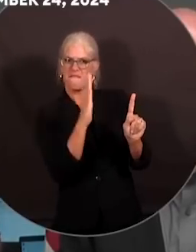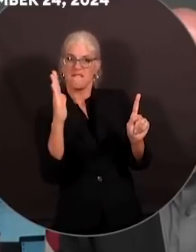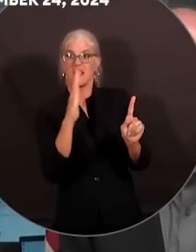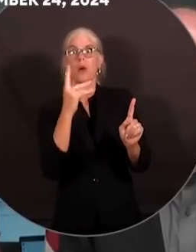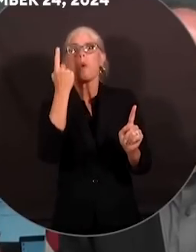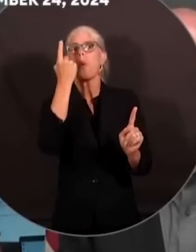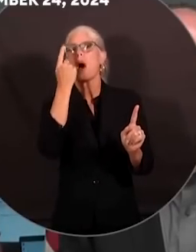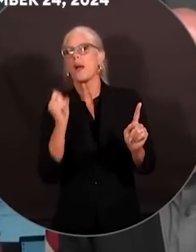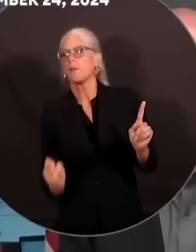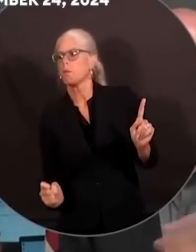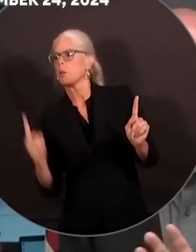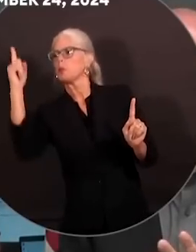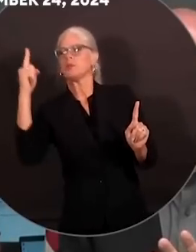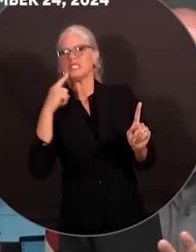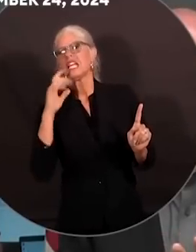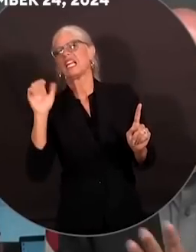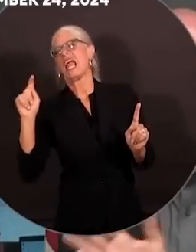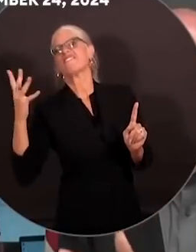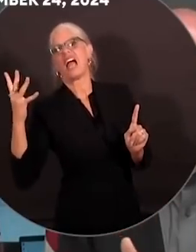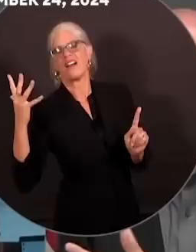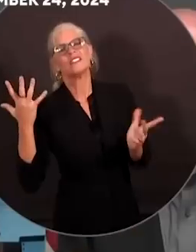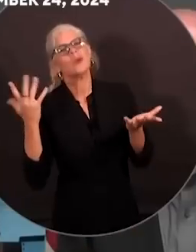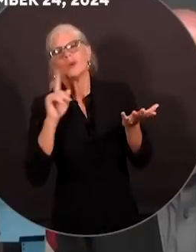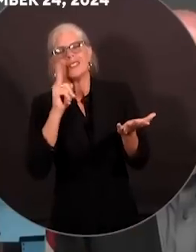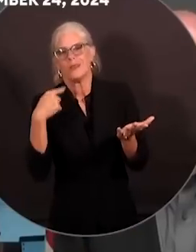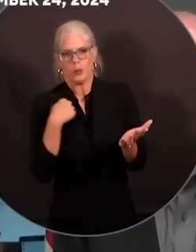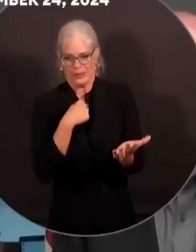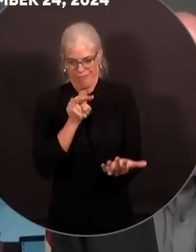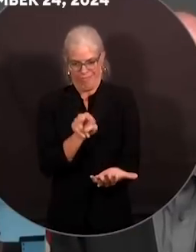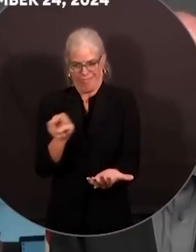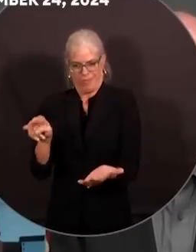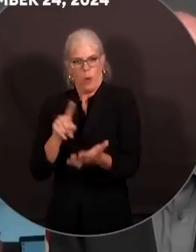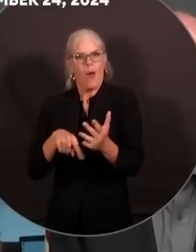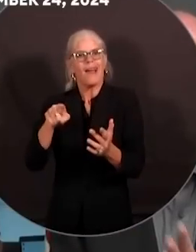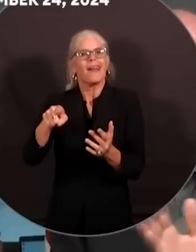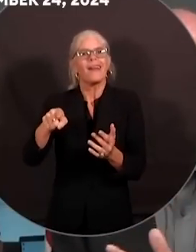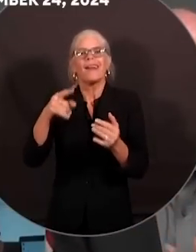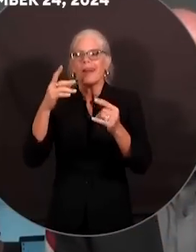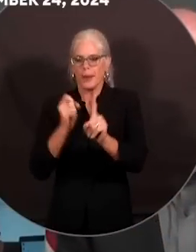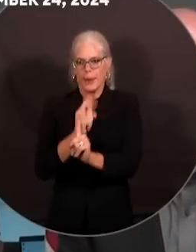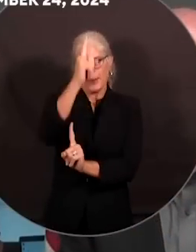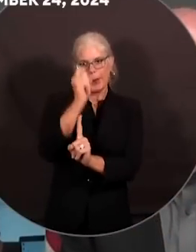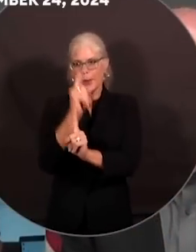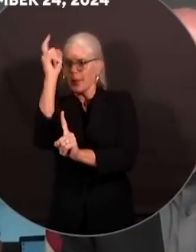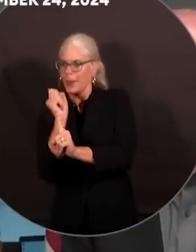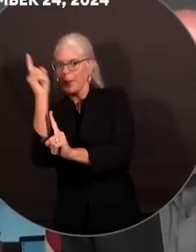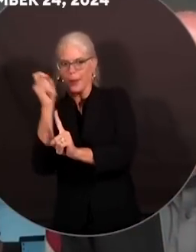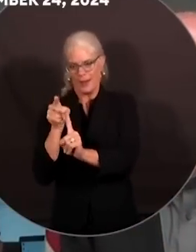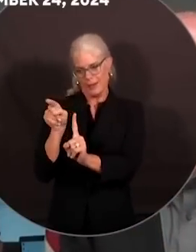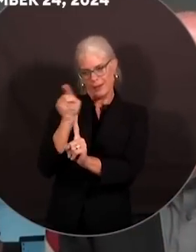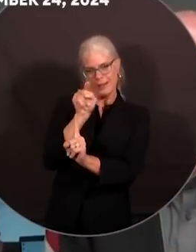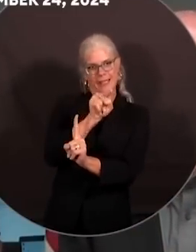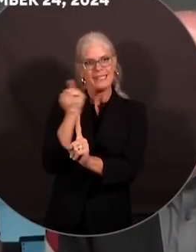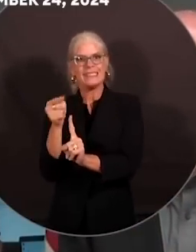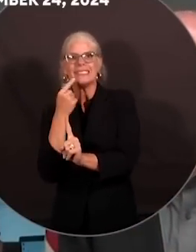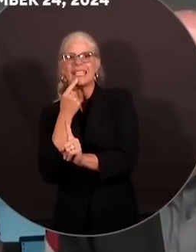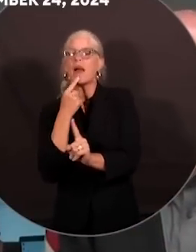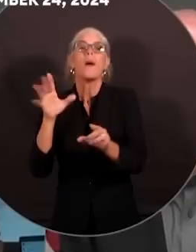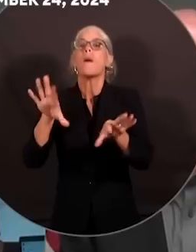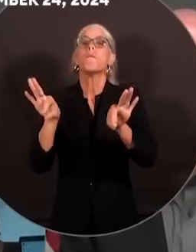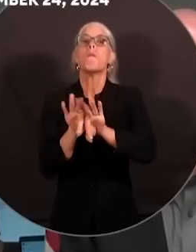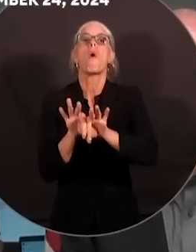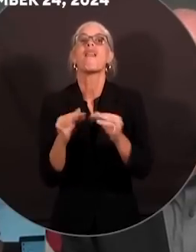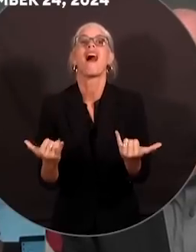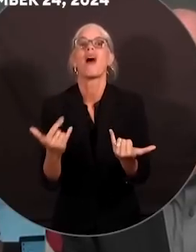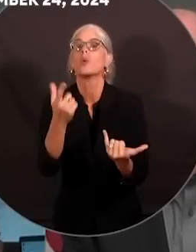models have Cat 5 now. So bottom line is, it's a chance to have a major impact. So just prepare as if it's going to be as